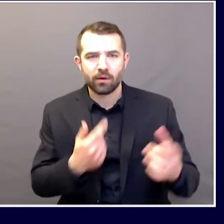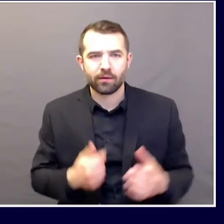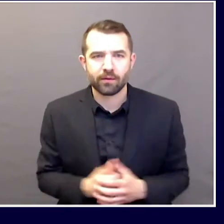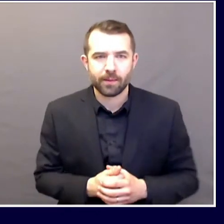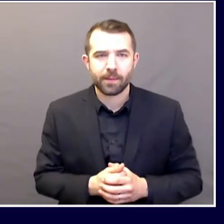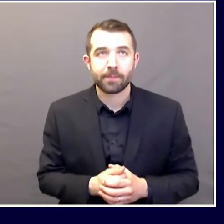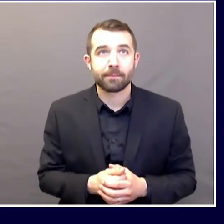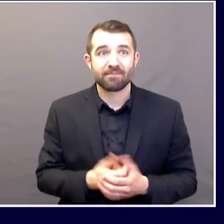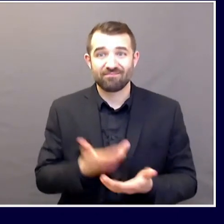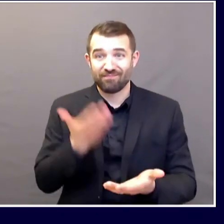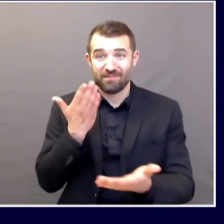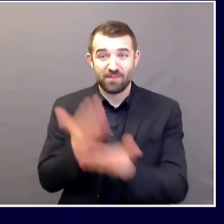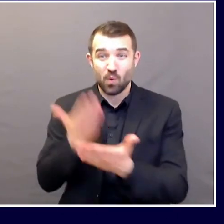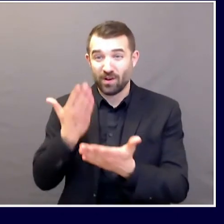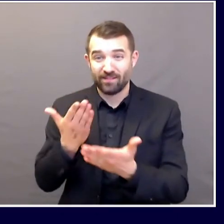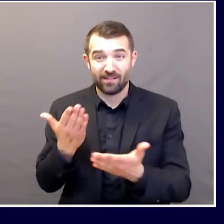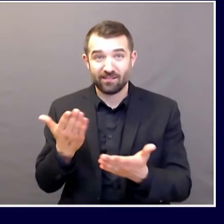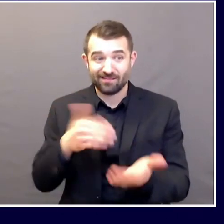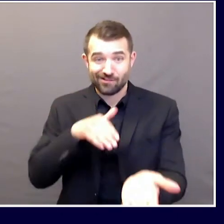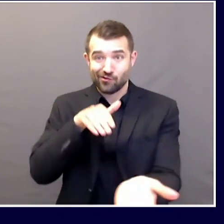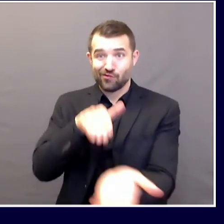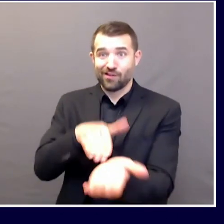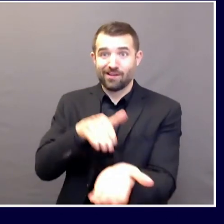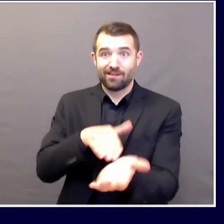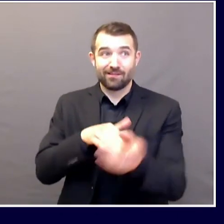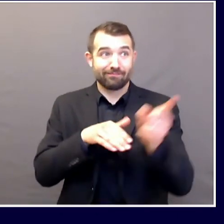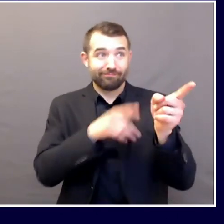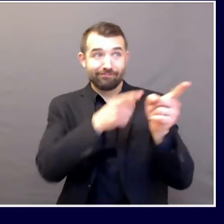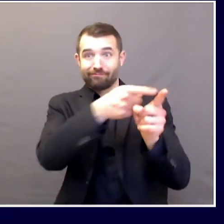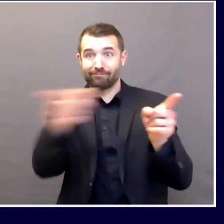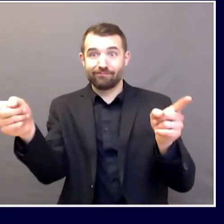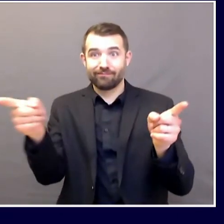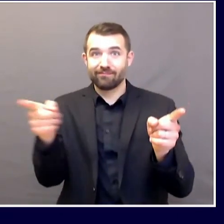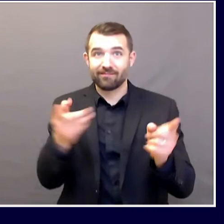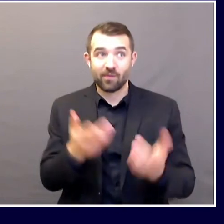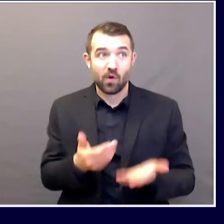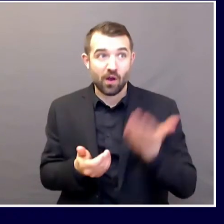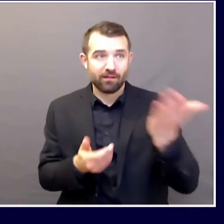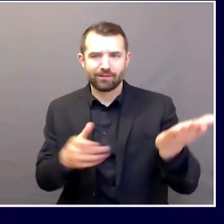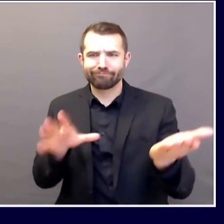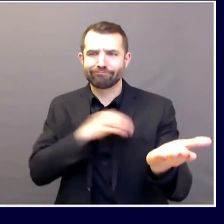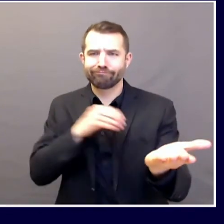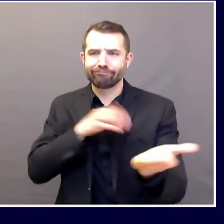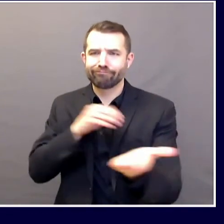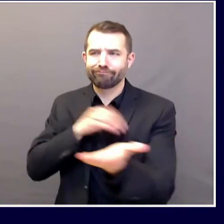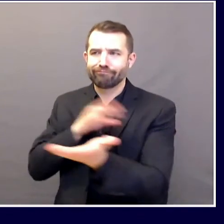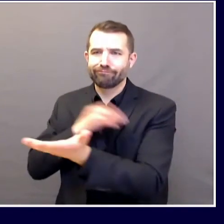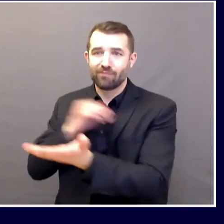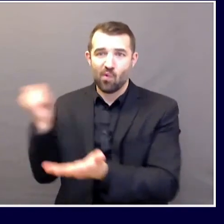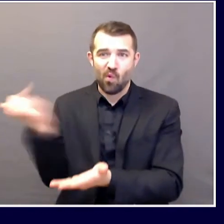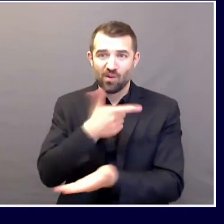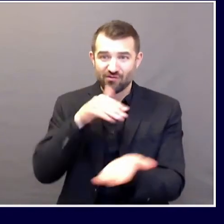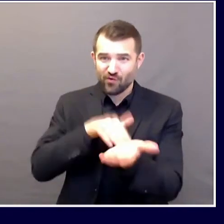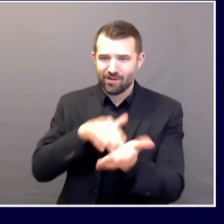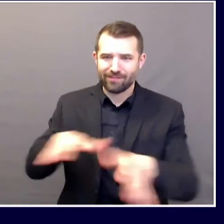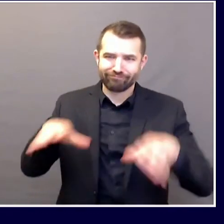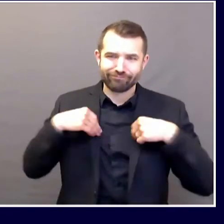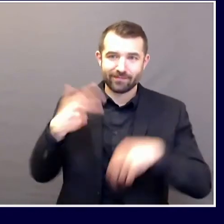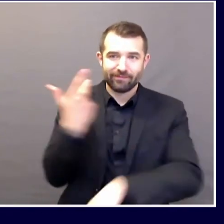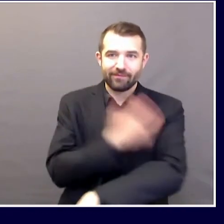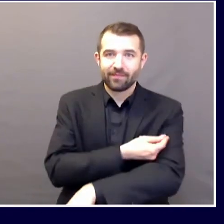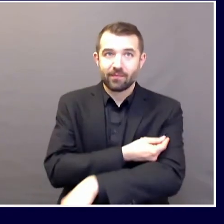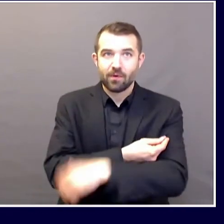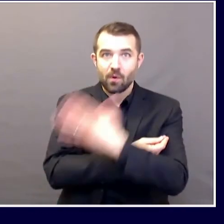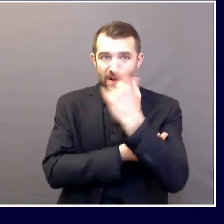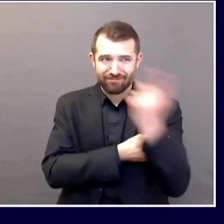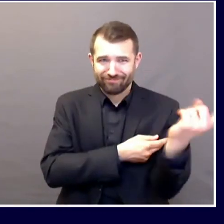doctors are faced with the question or the opportunity of getting the COVID vaccine, almost all of them opt to take it.